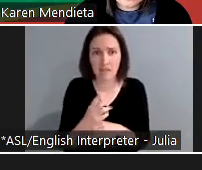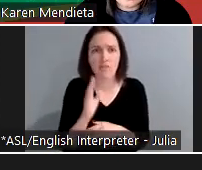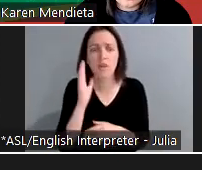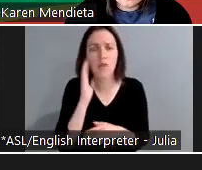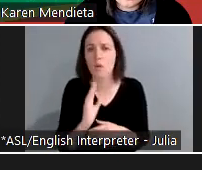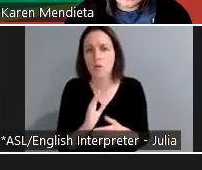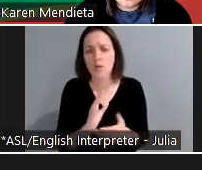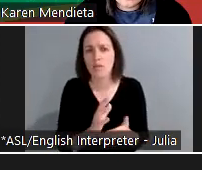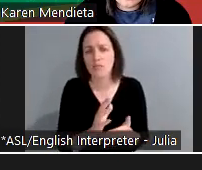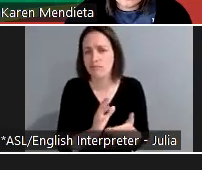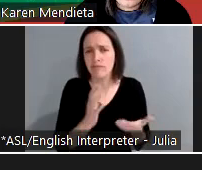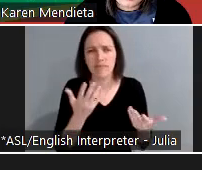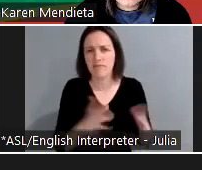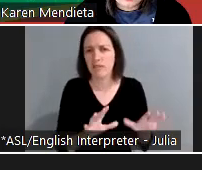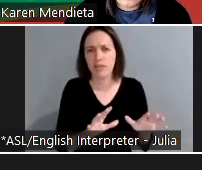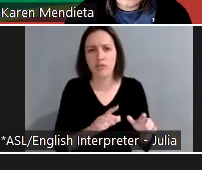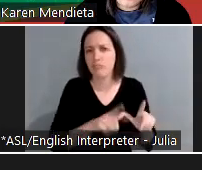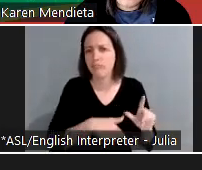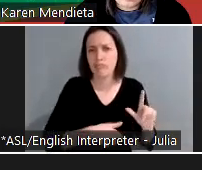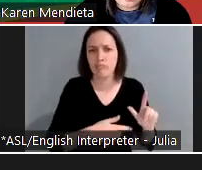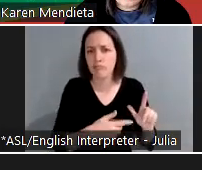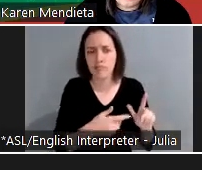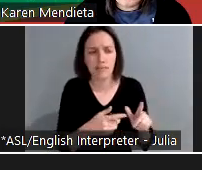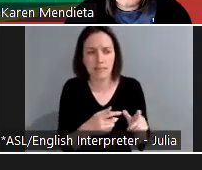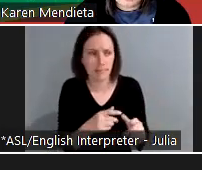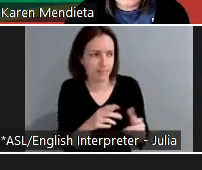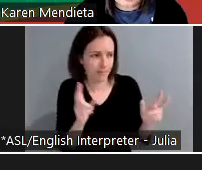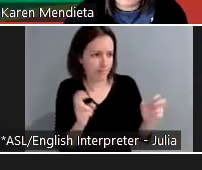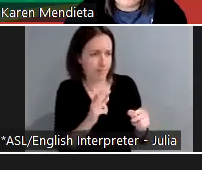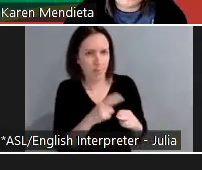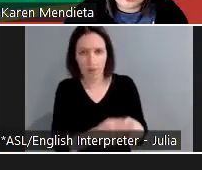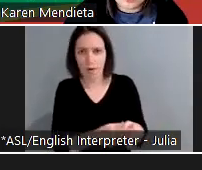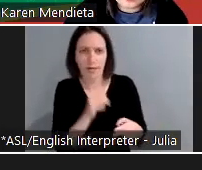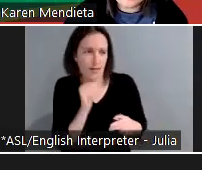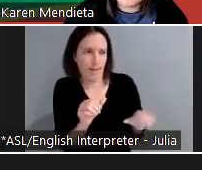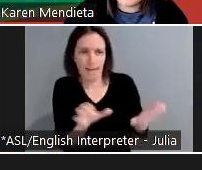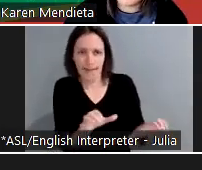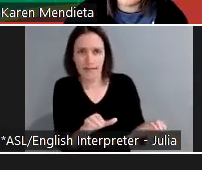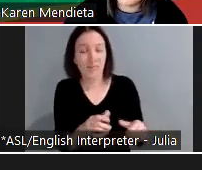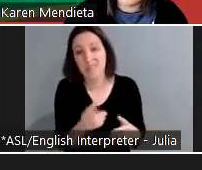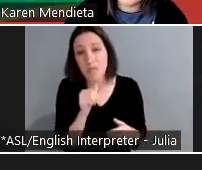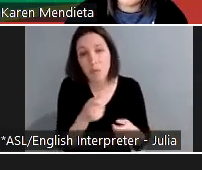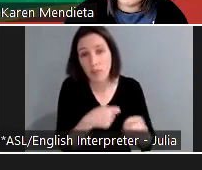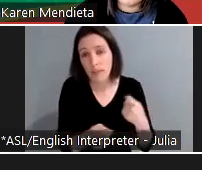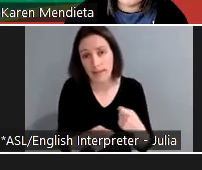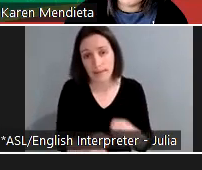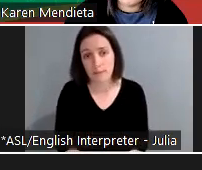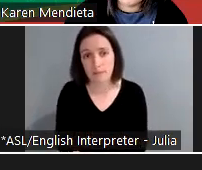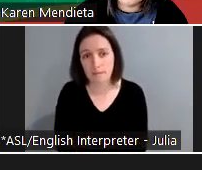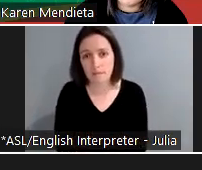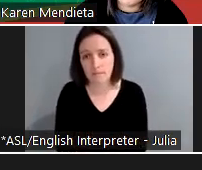replaced. With that said, we will move on to providing the outcomes report.